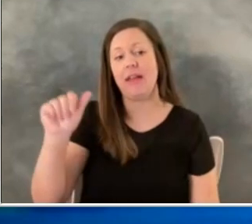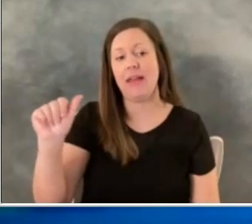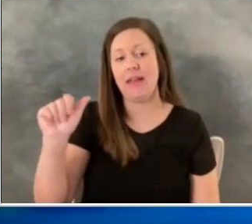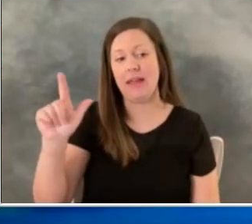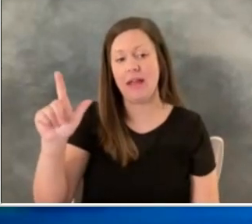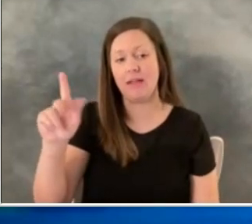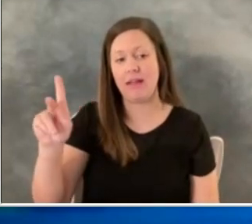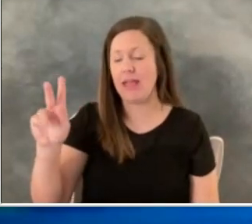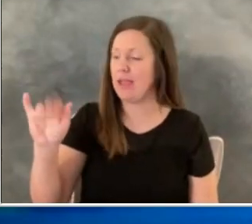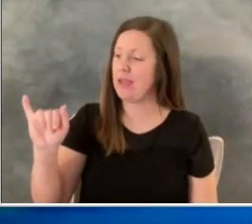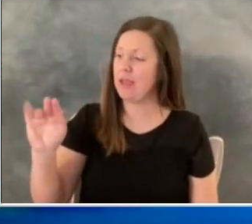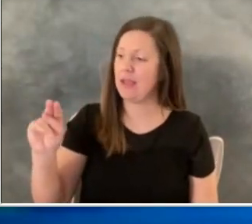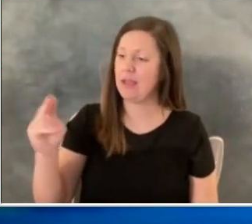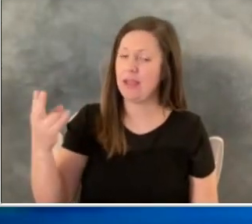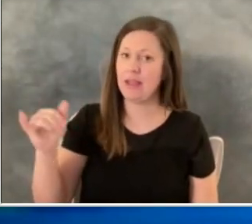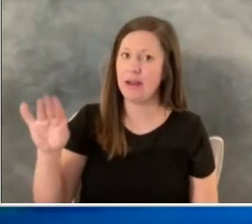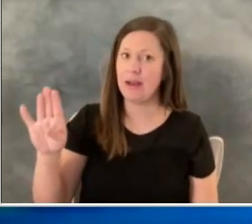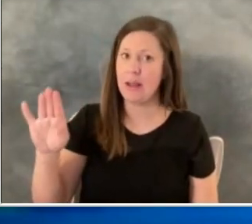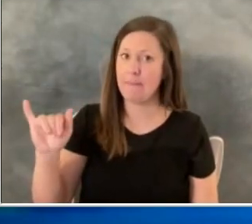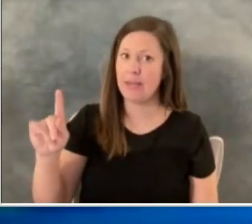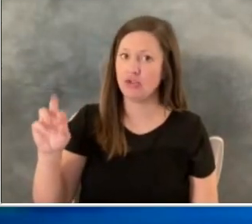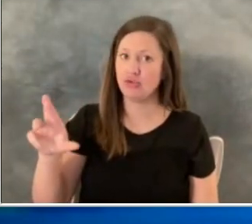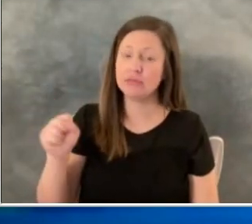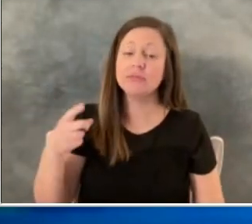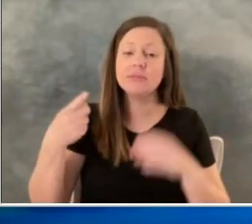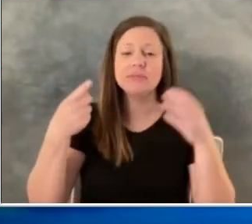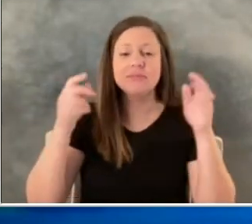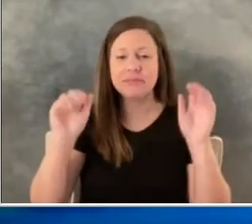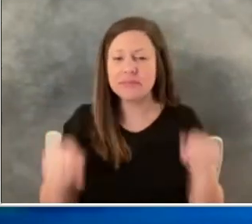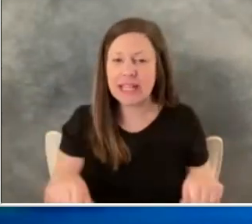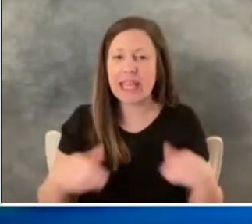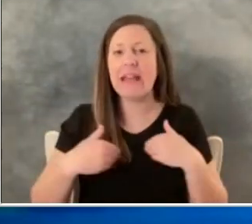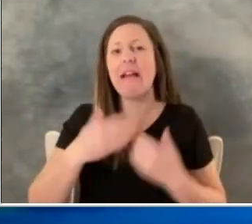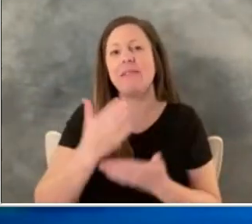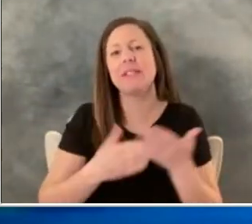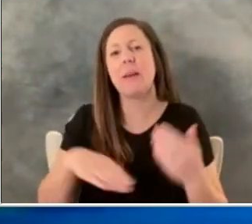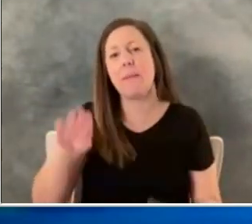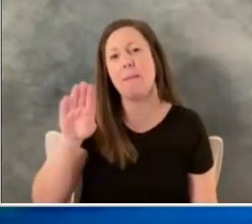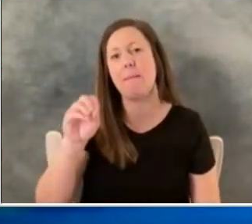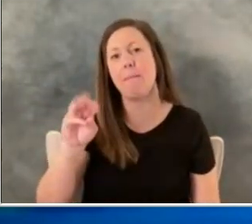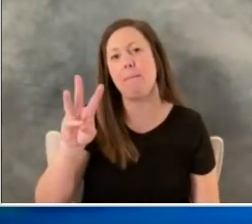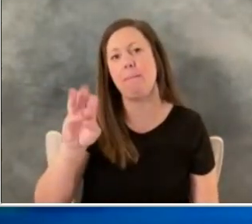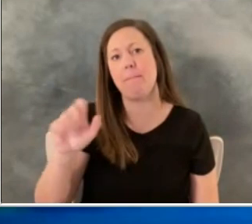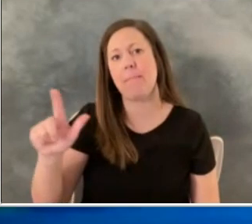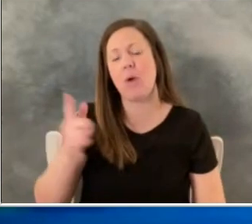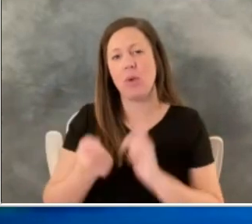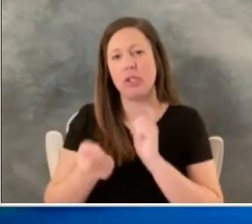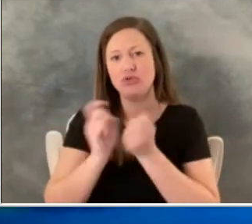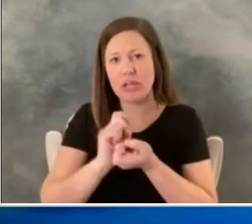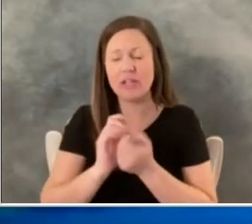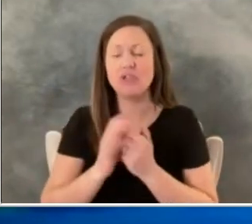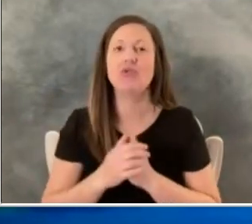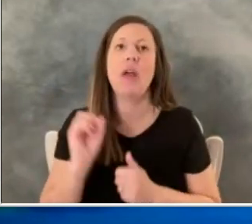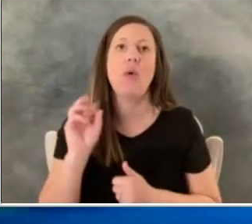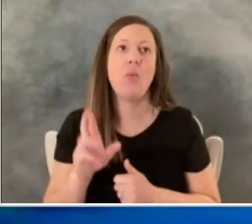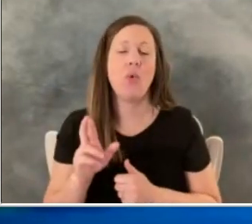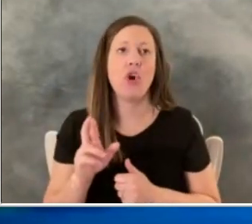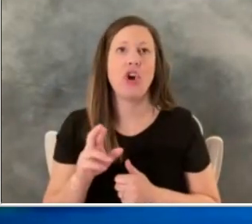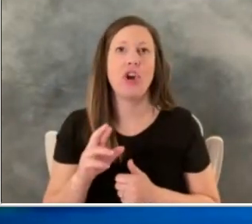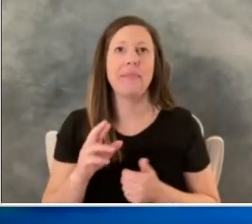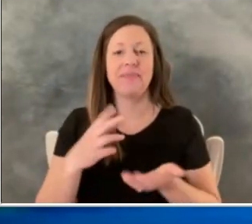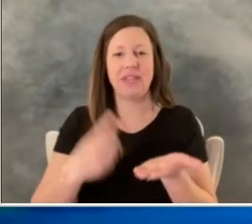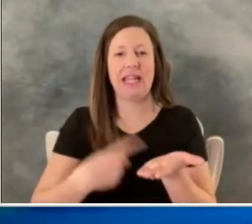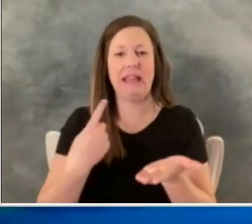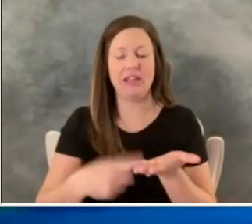inhibitors, they can be associated with some bowel changes at times. They can be occasionally associated